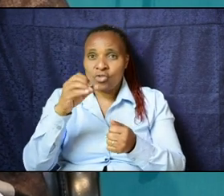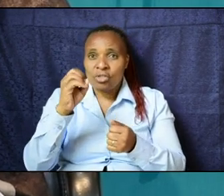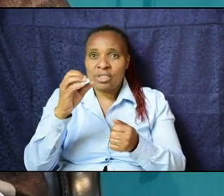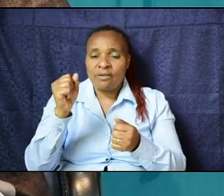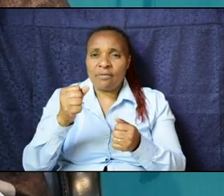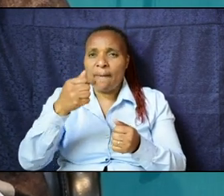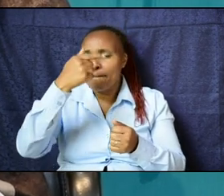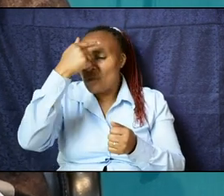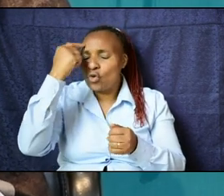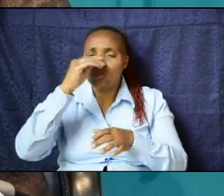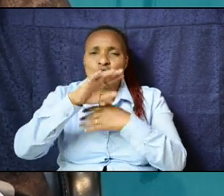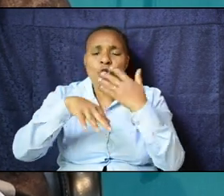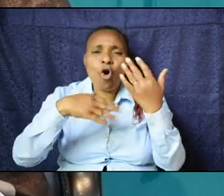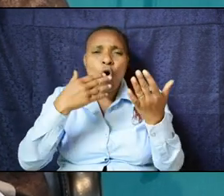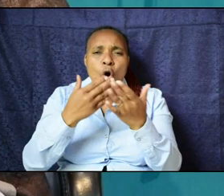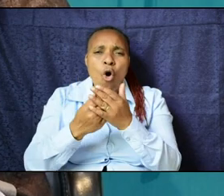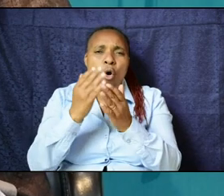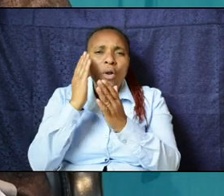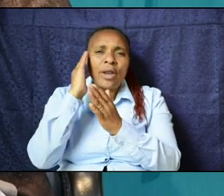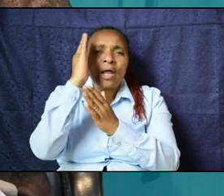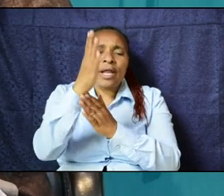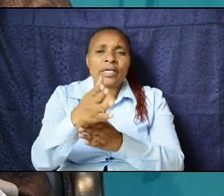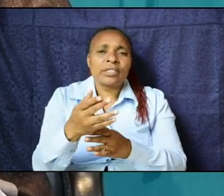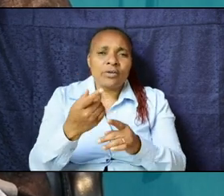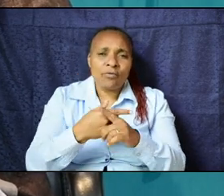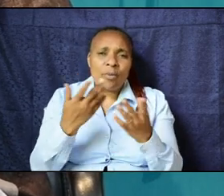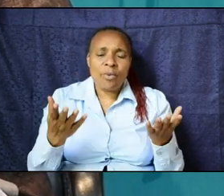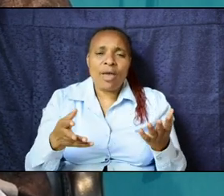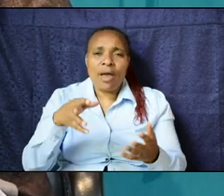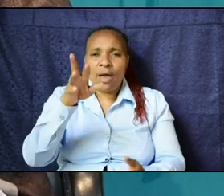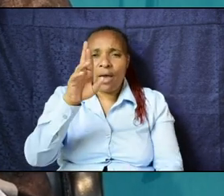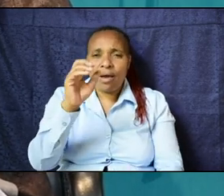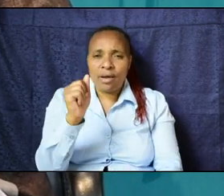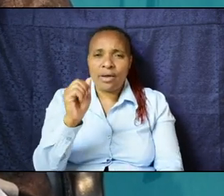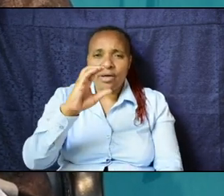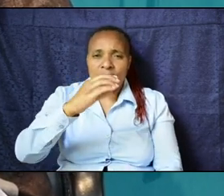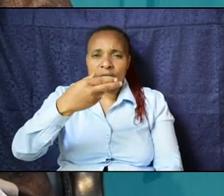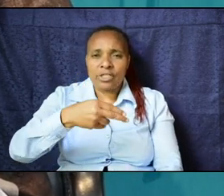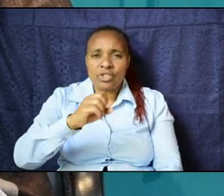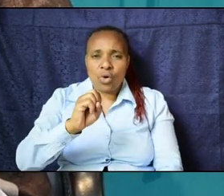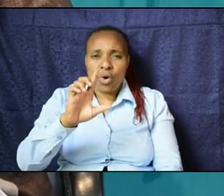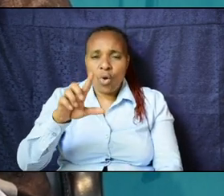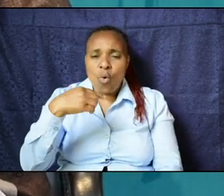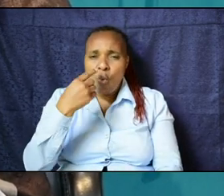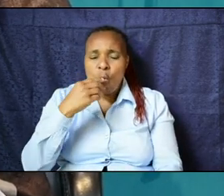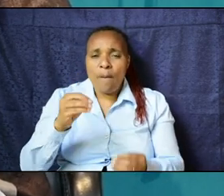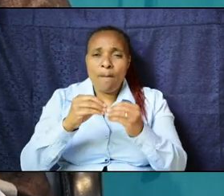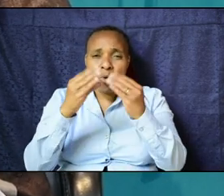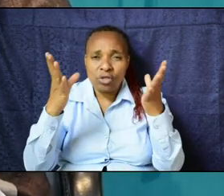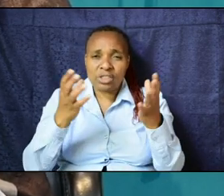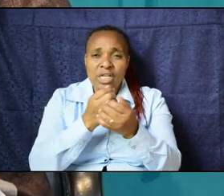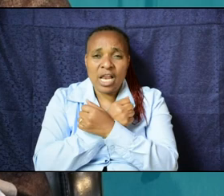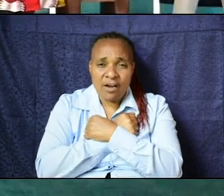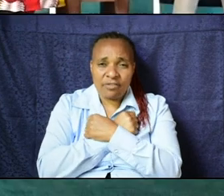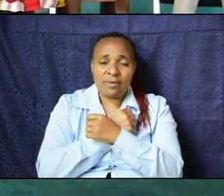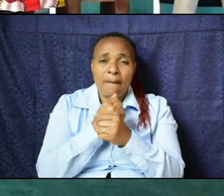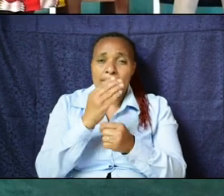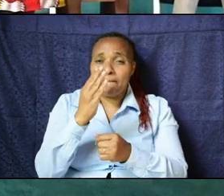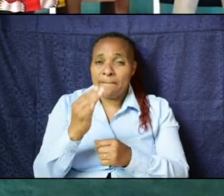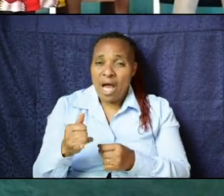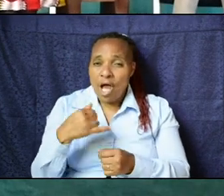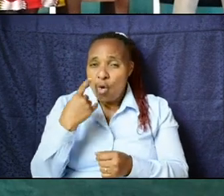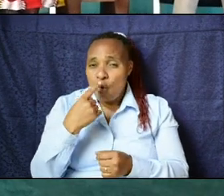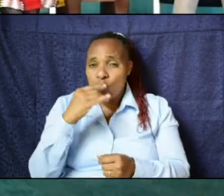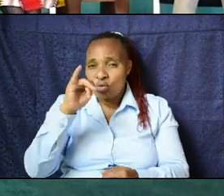because they were offsprings directly from Rachel, who was the most loved by Jacob. I